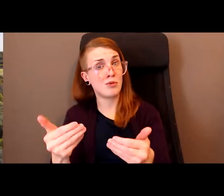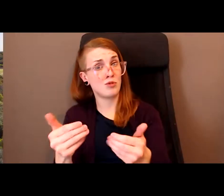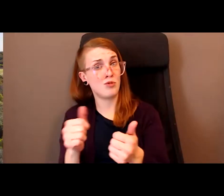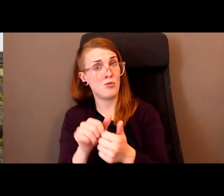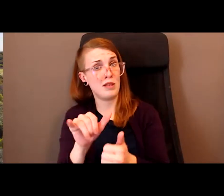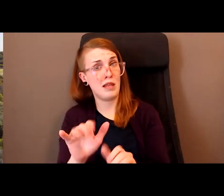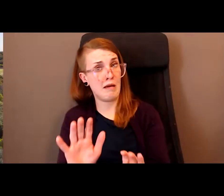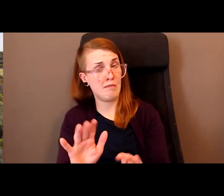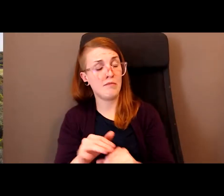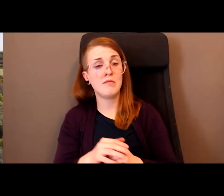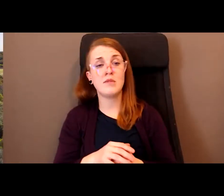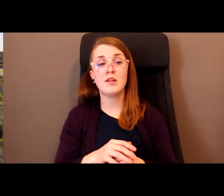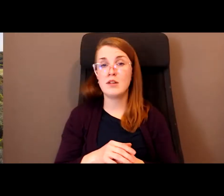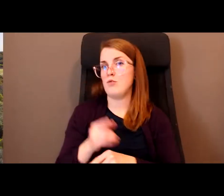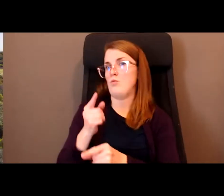Right. So